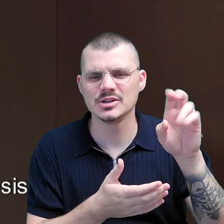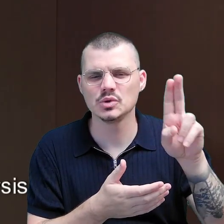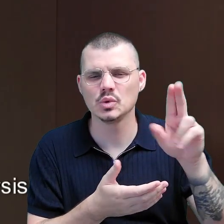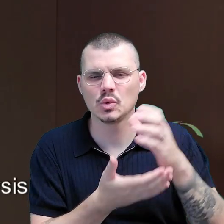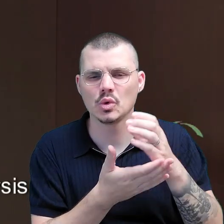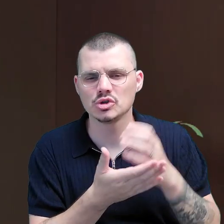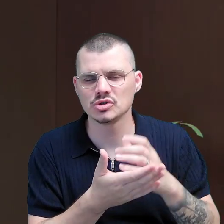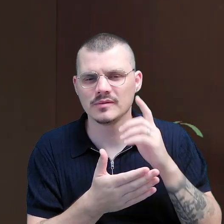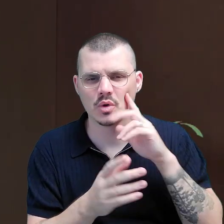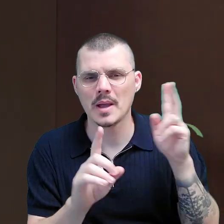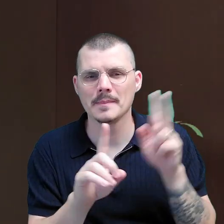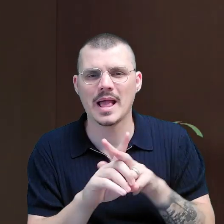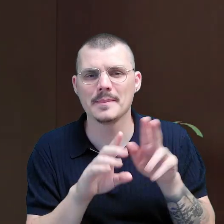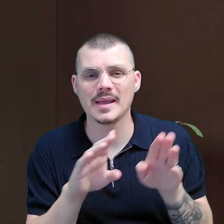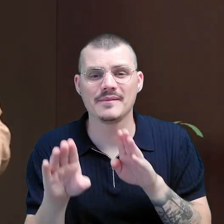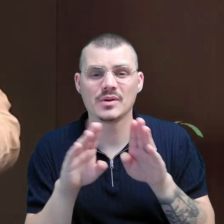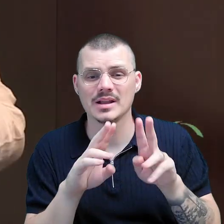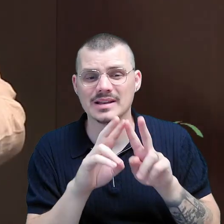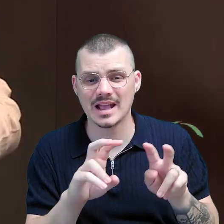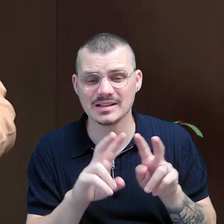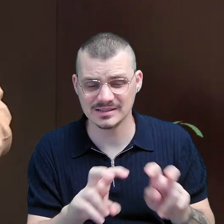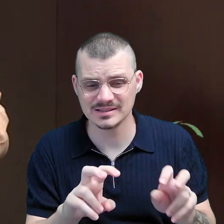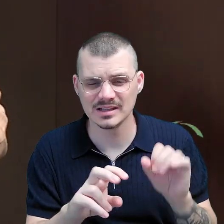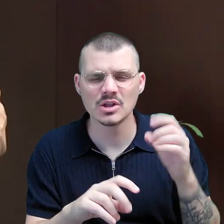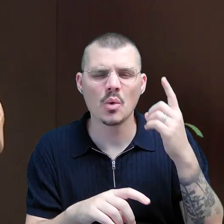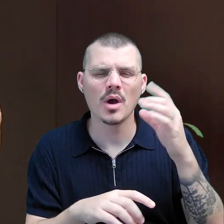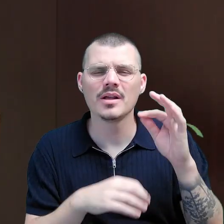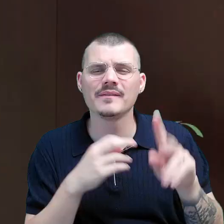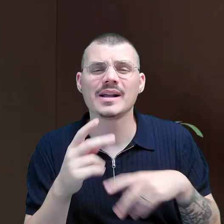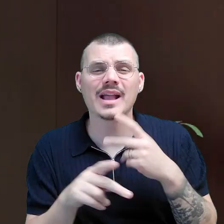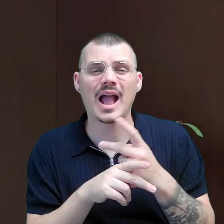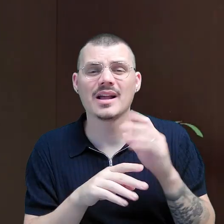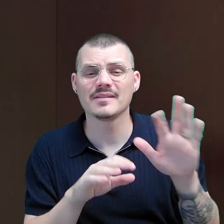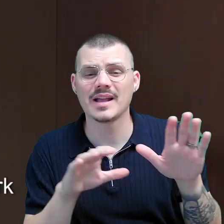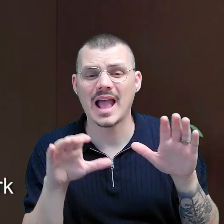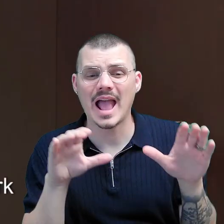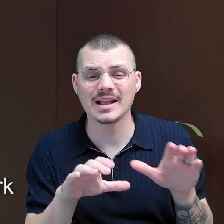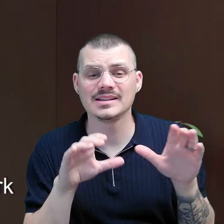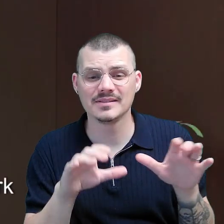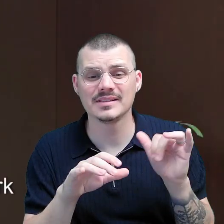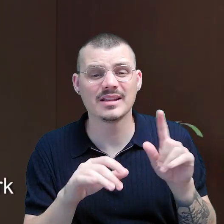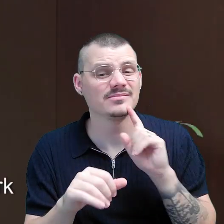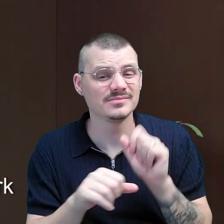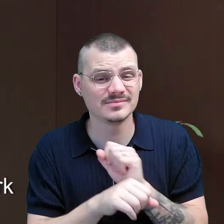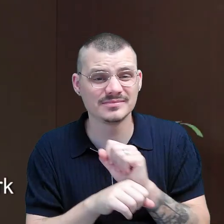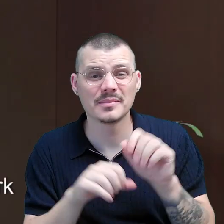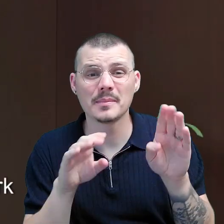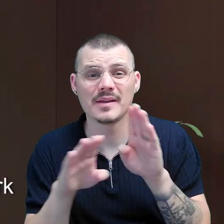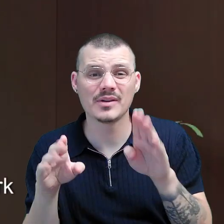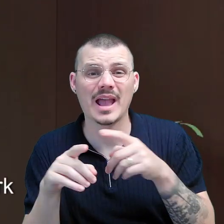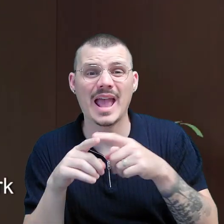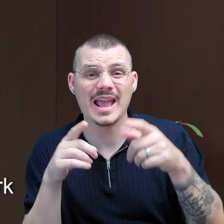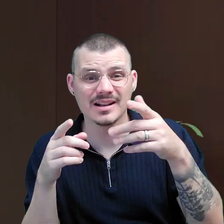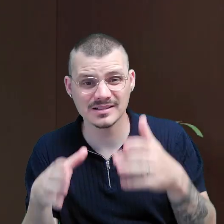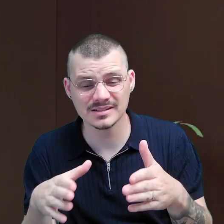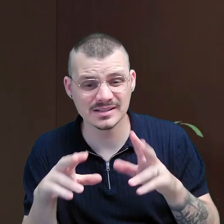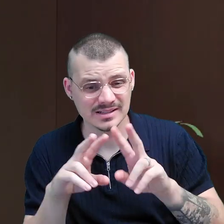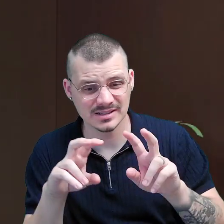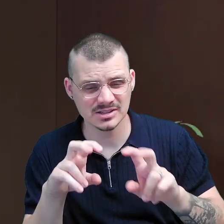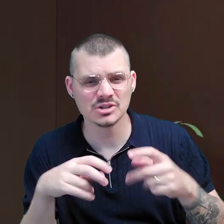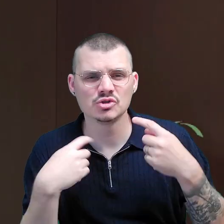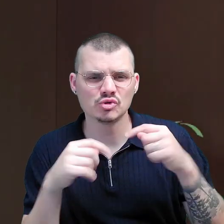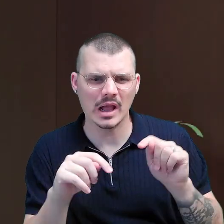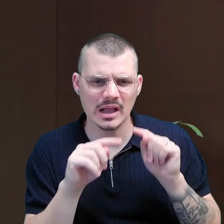behavior analysis, is one of the kinds of activities that, in fact, behavior analysts go to work trying